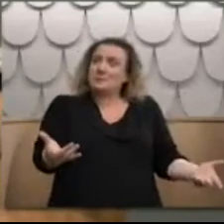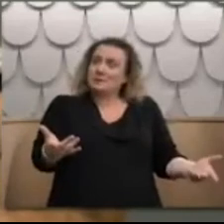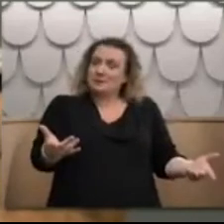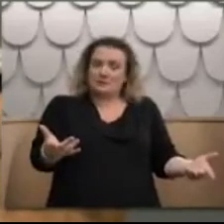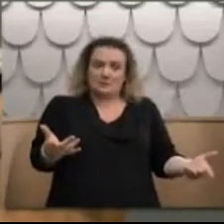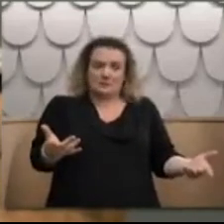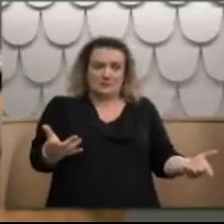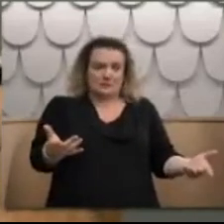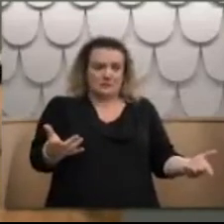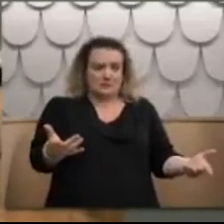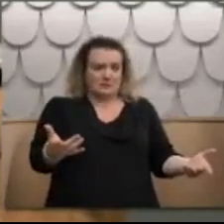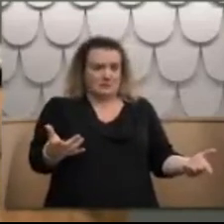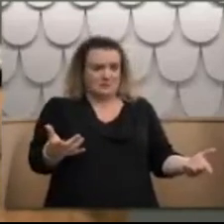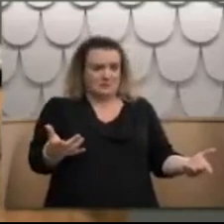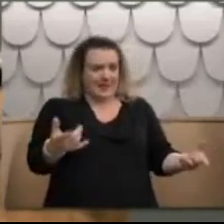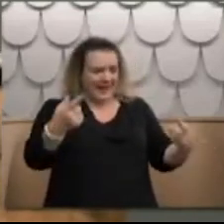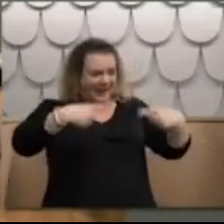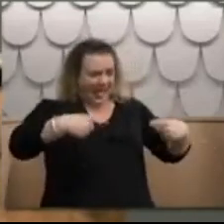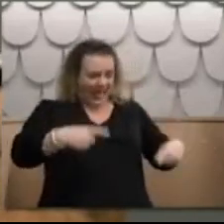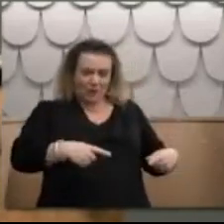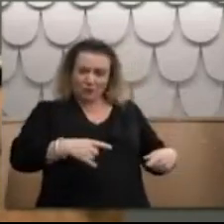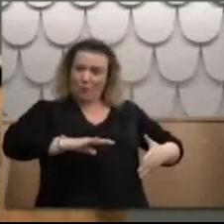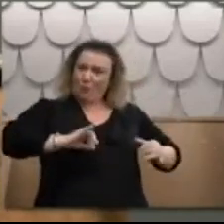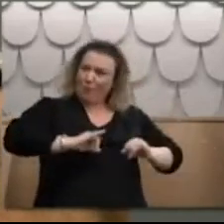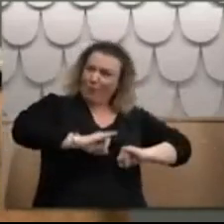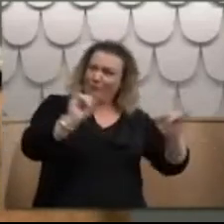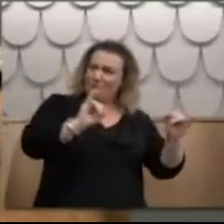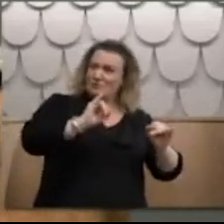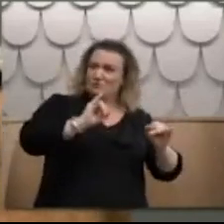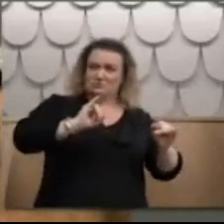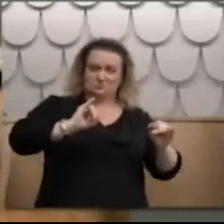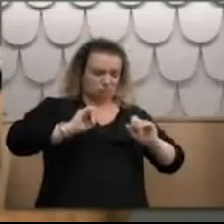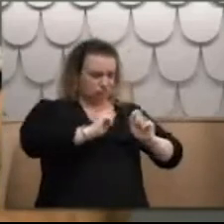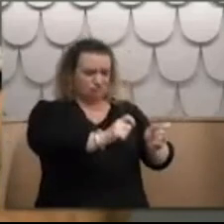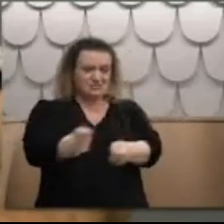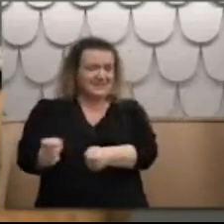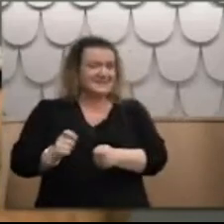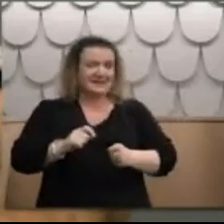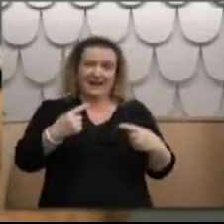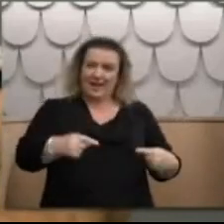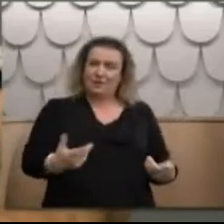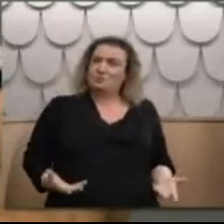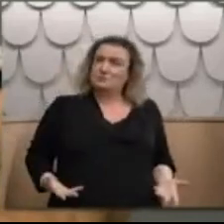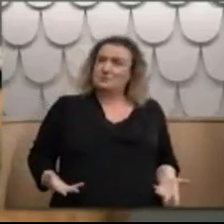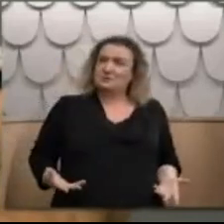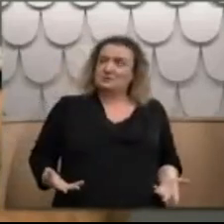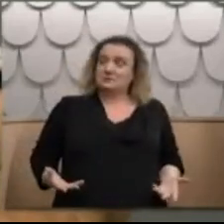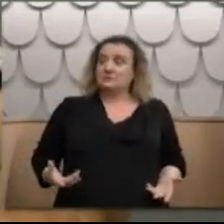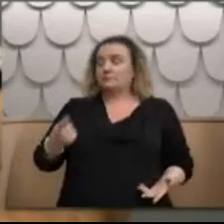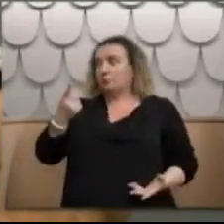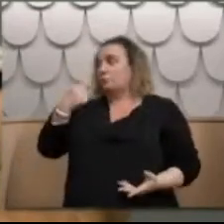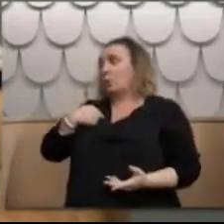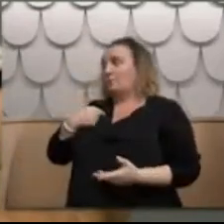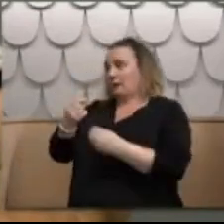things. Well, I don't know, but that's what's been happening. And that was one of the main things you kept talking